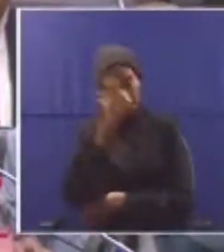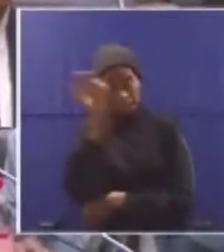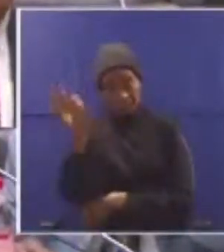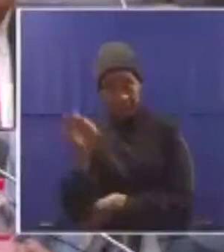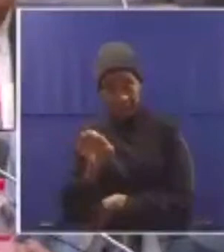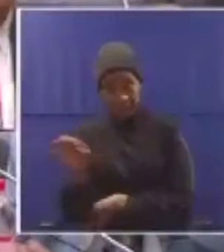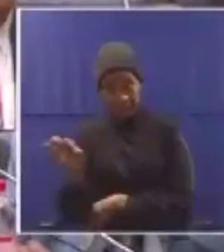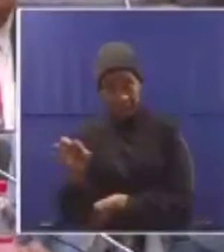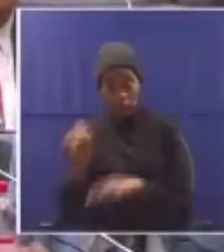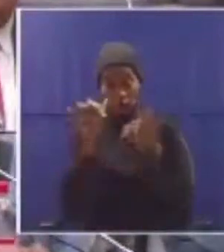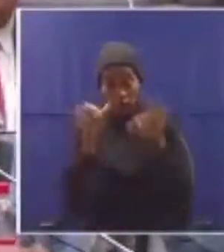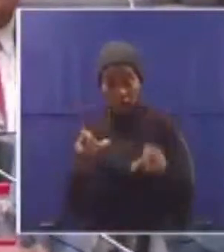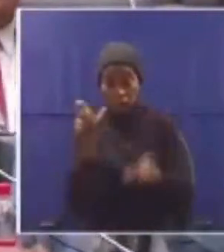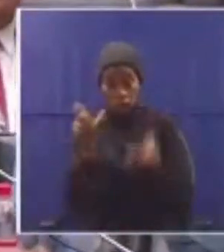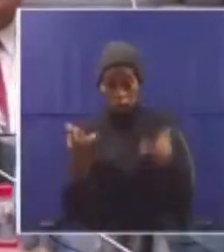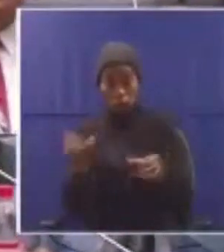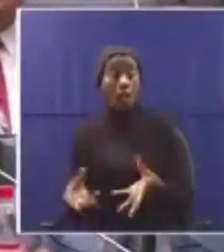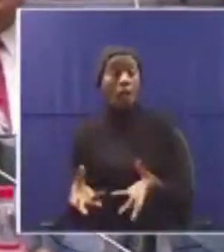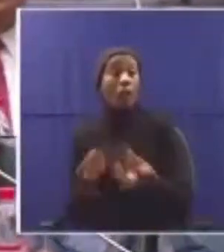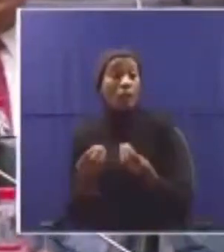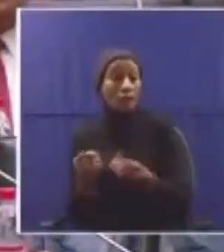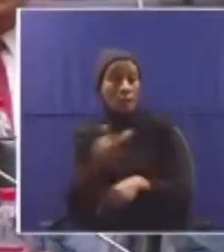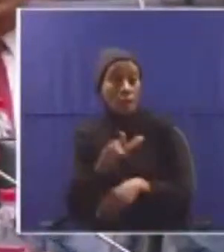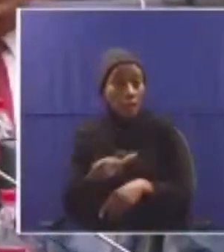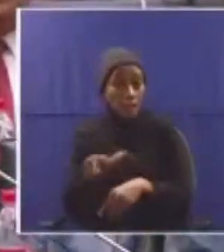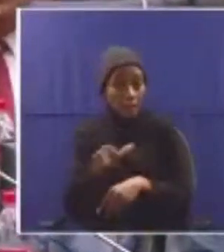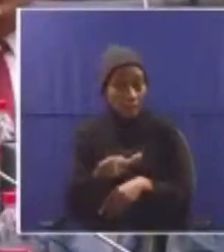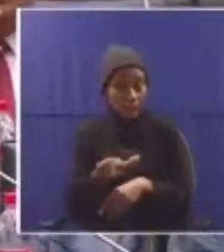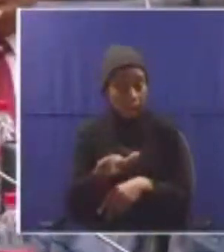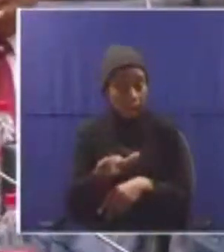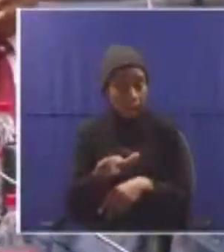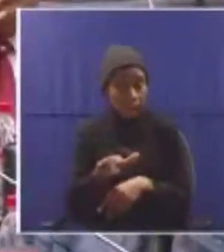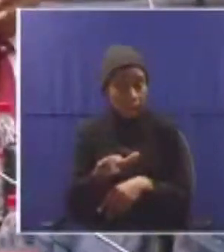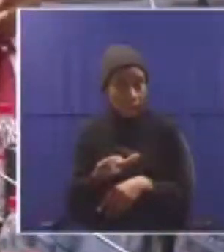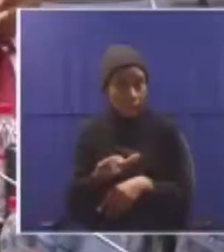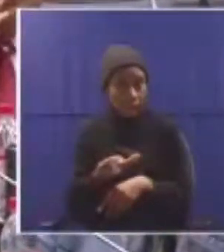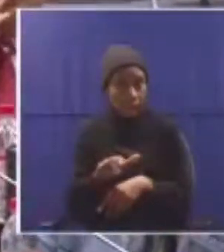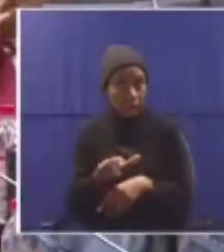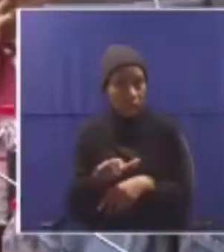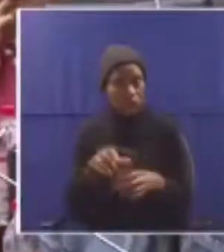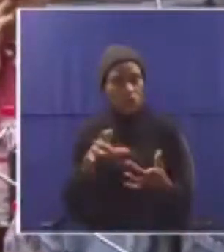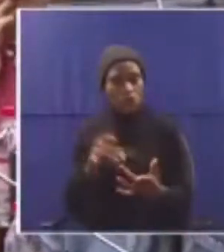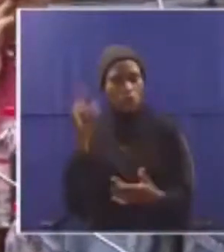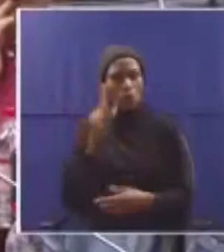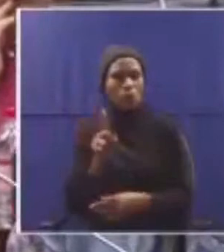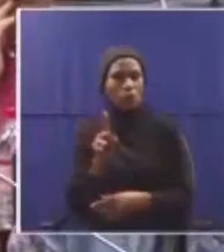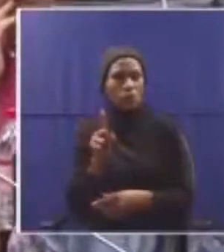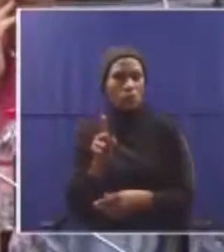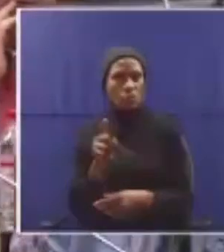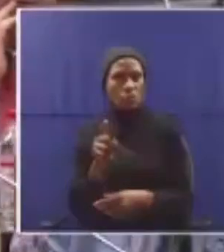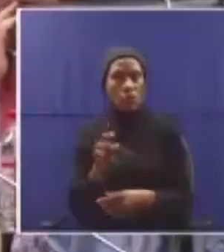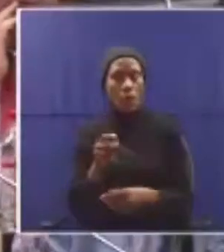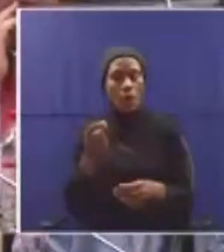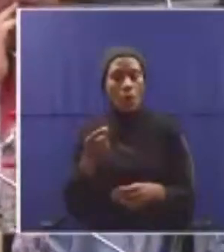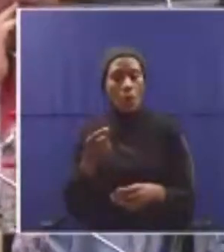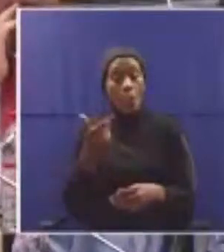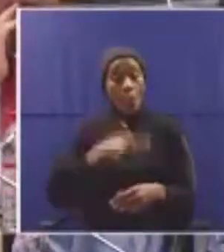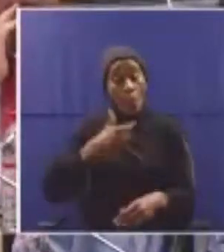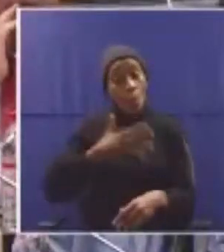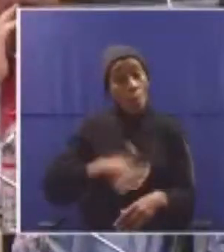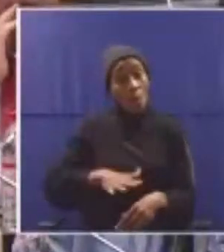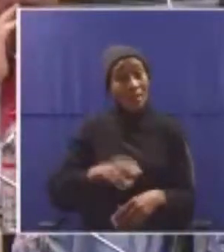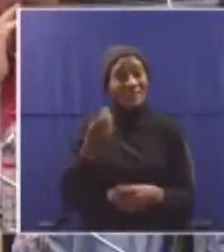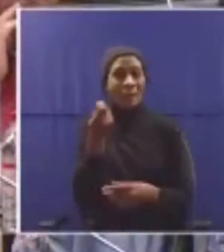of beneficiaries of land restitution claims opted to receive financial